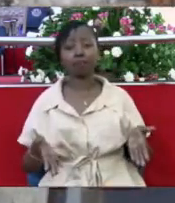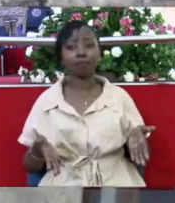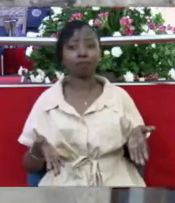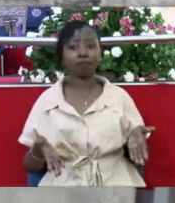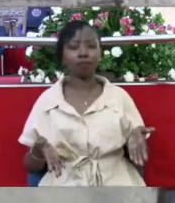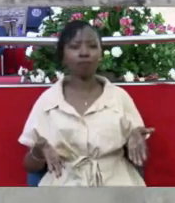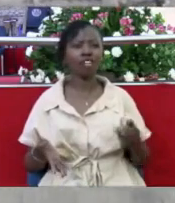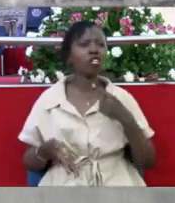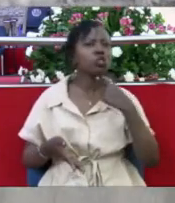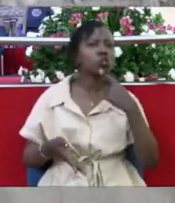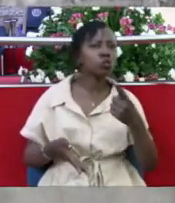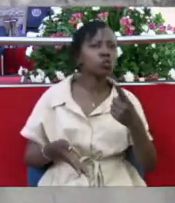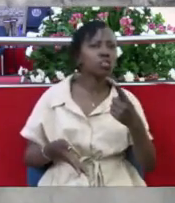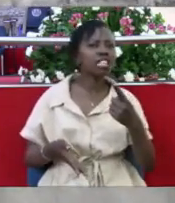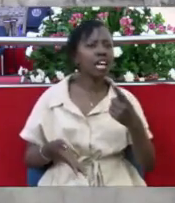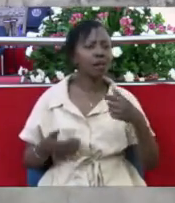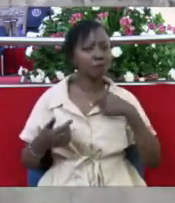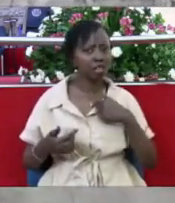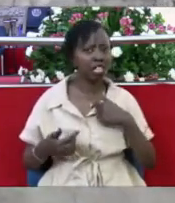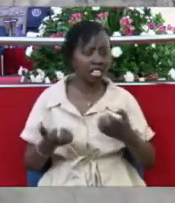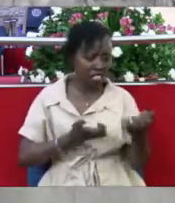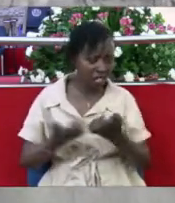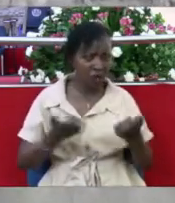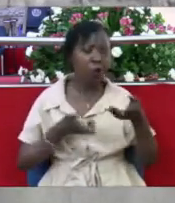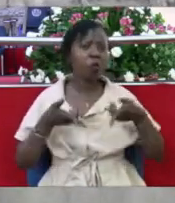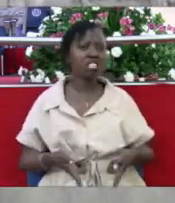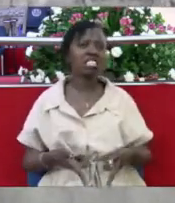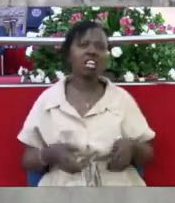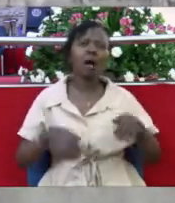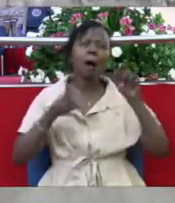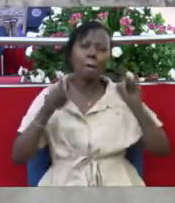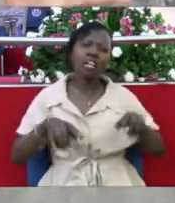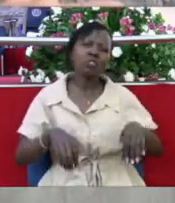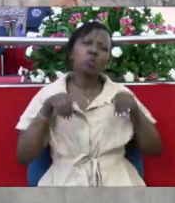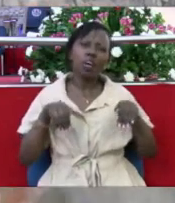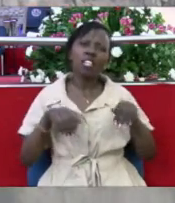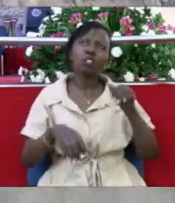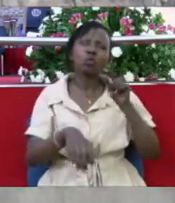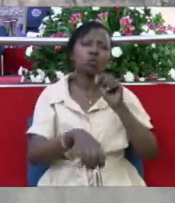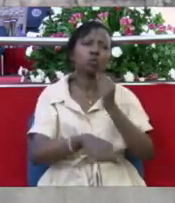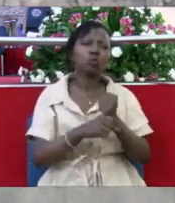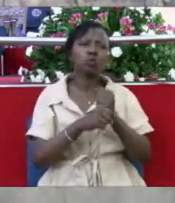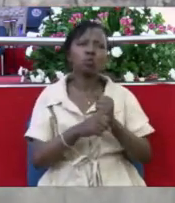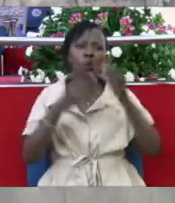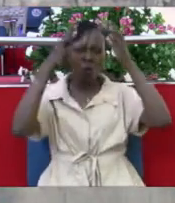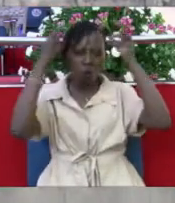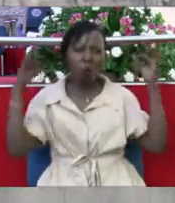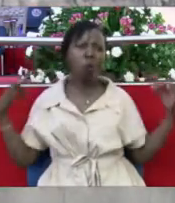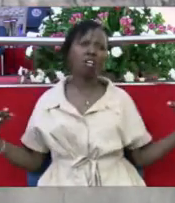to tell me in this economy that we have to wait to do a wedding in church with a pastor and our parents